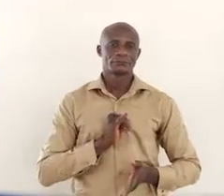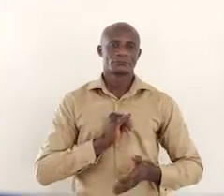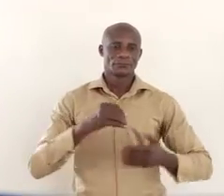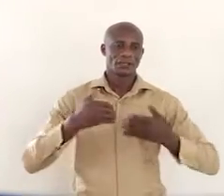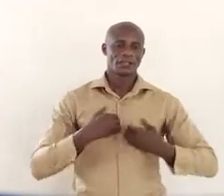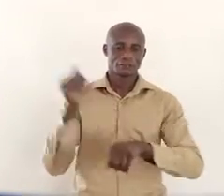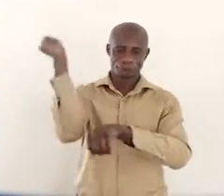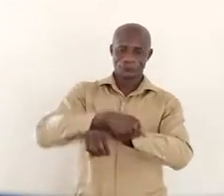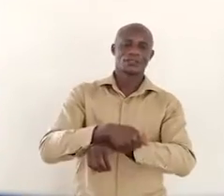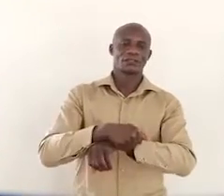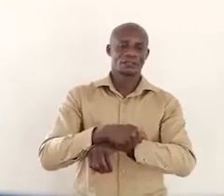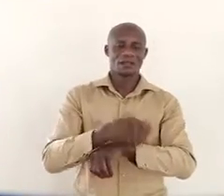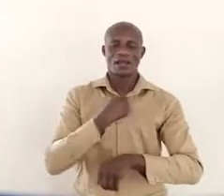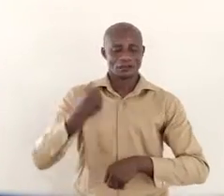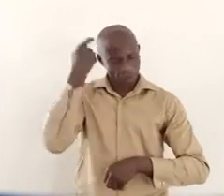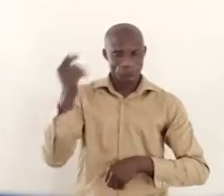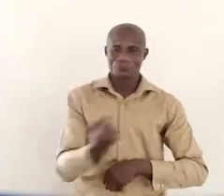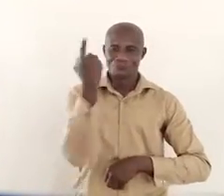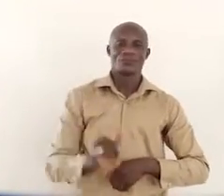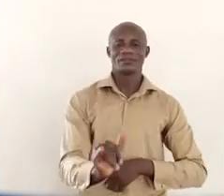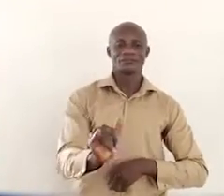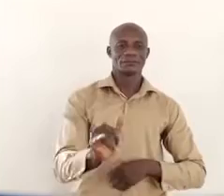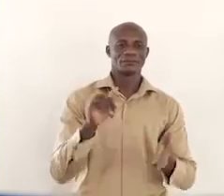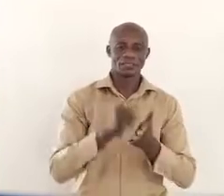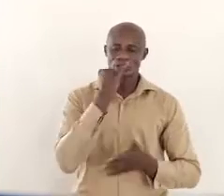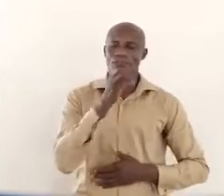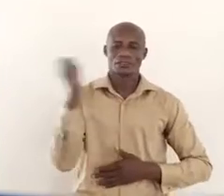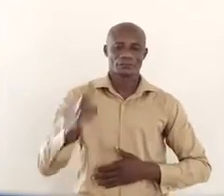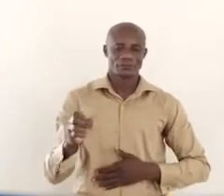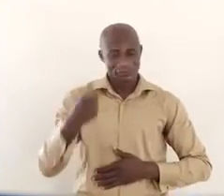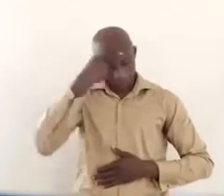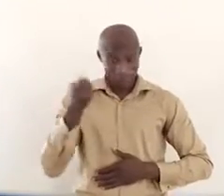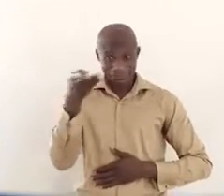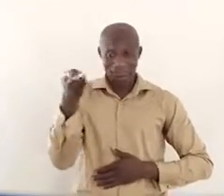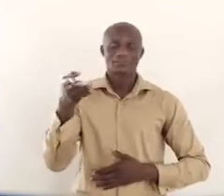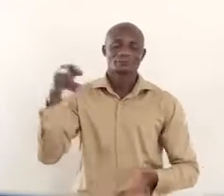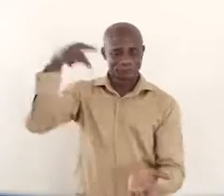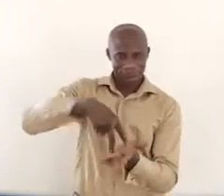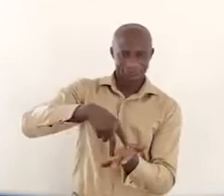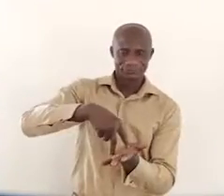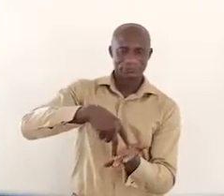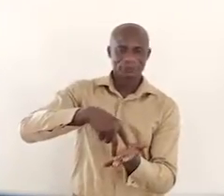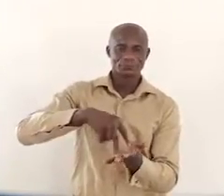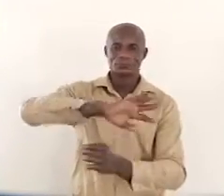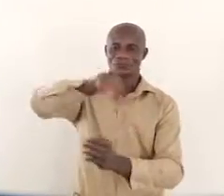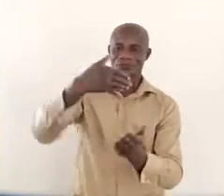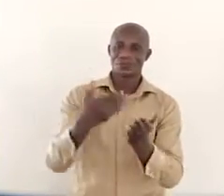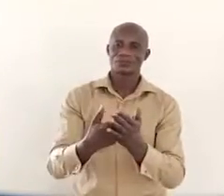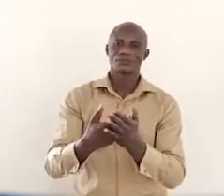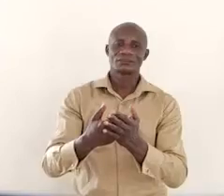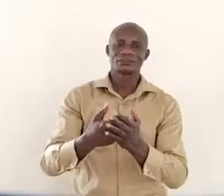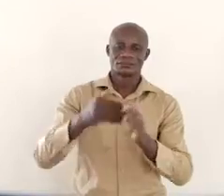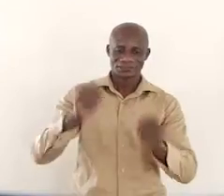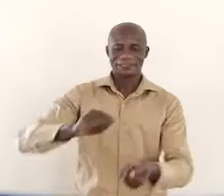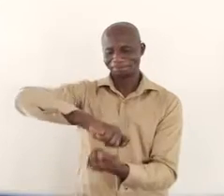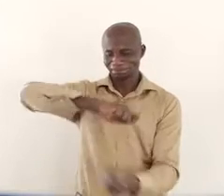I have conquered and conquered forever. That is evil. But because there is the resurrection, all that can